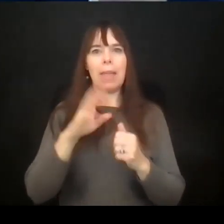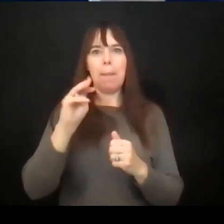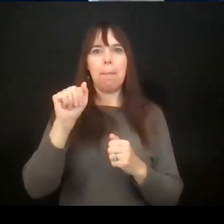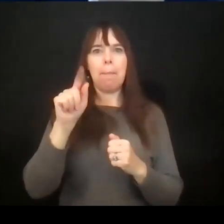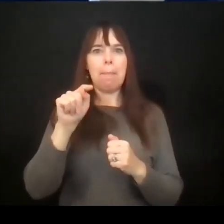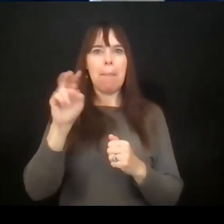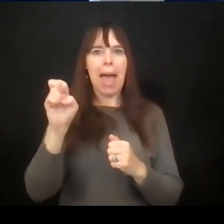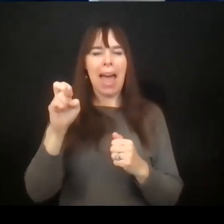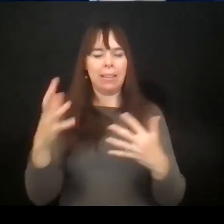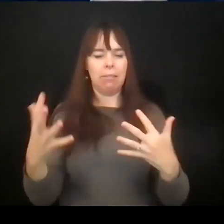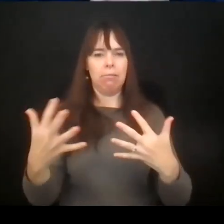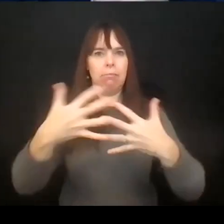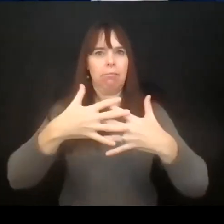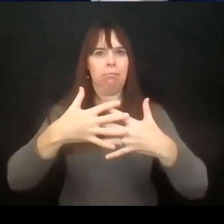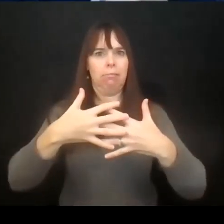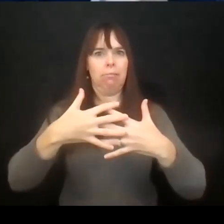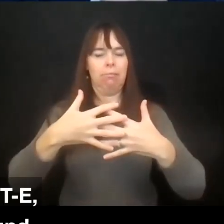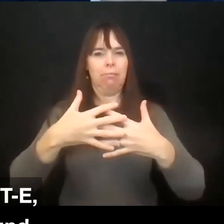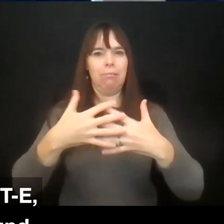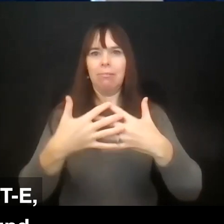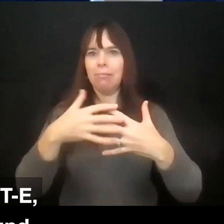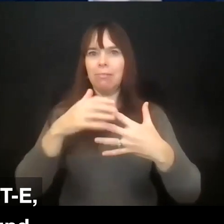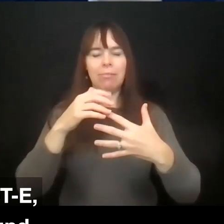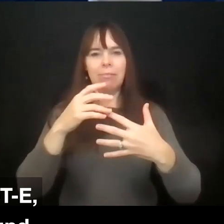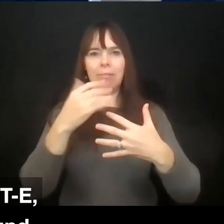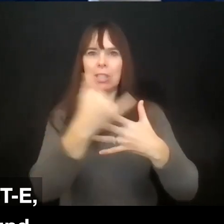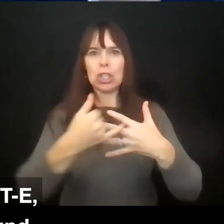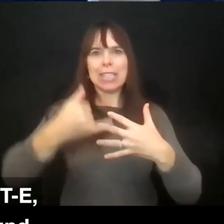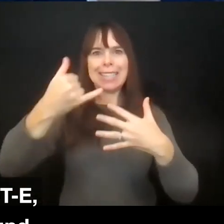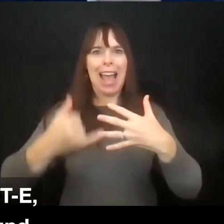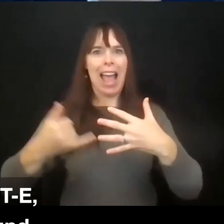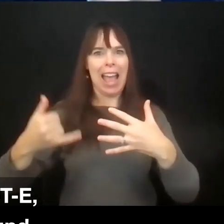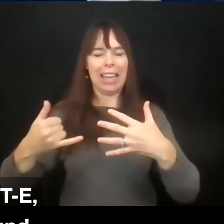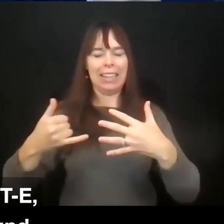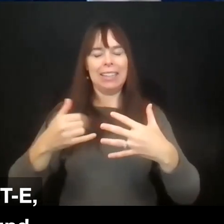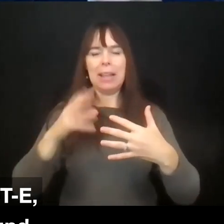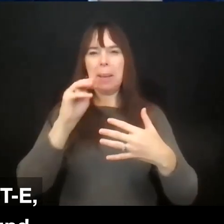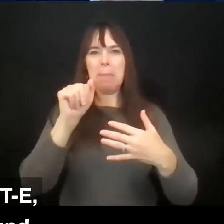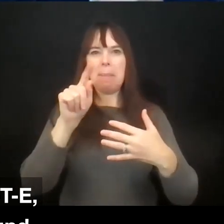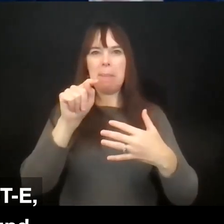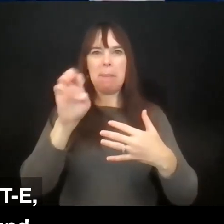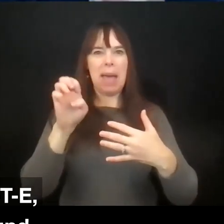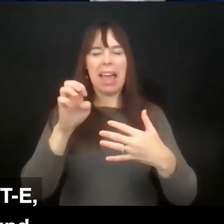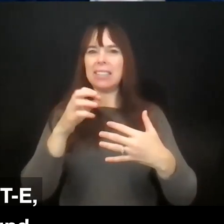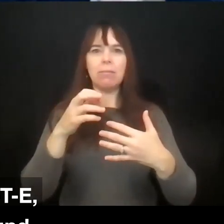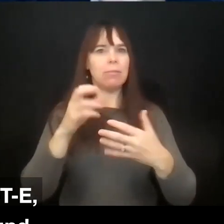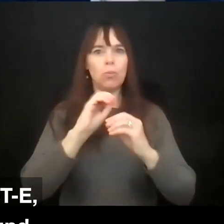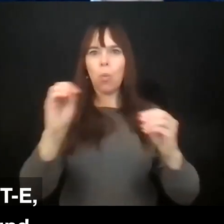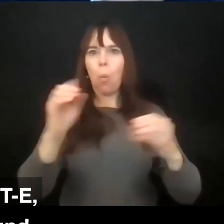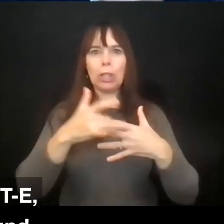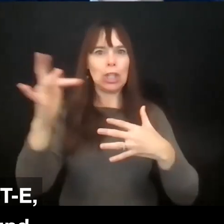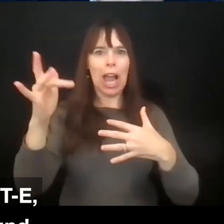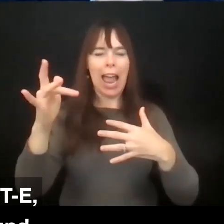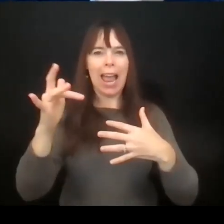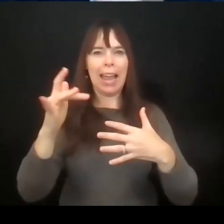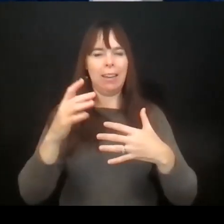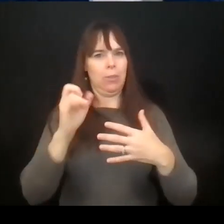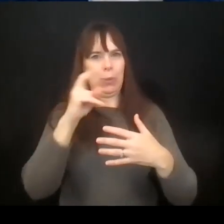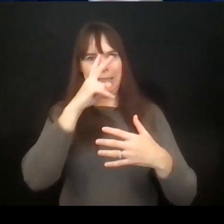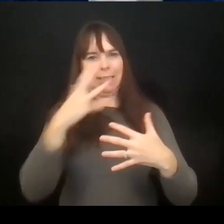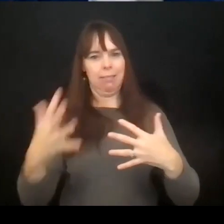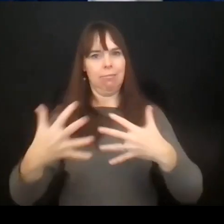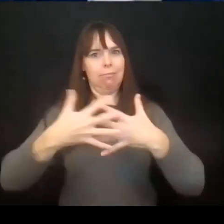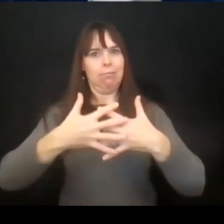glaze on top of pottery, and this matte, M-A-T-T-E, black in